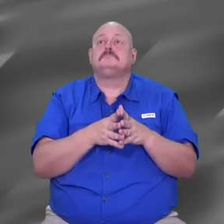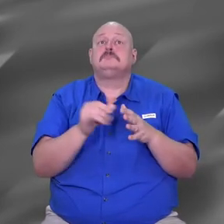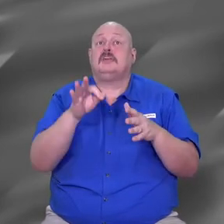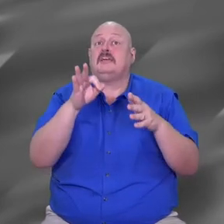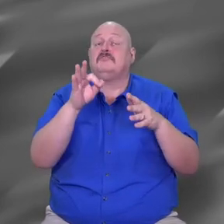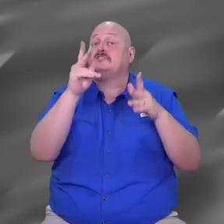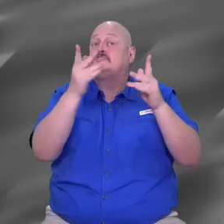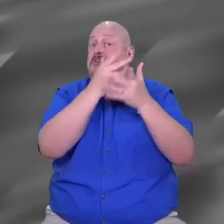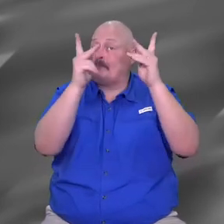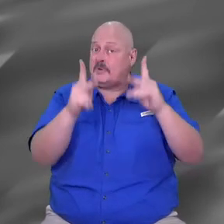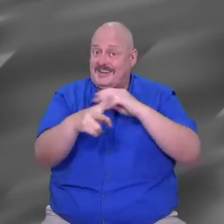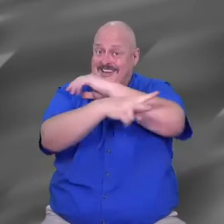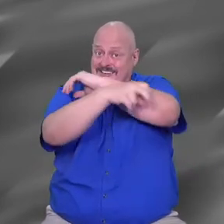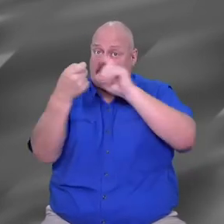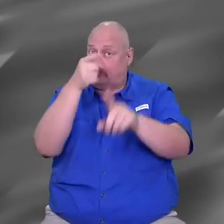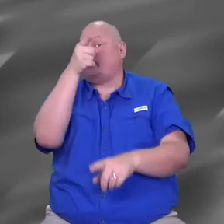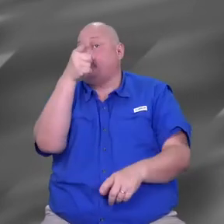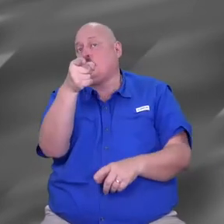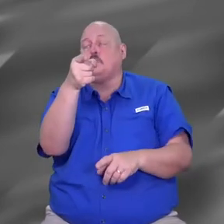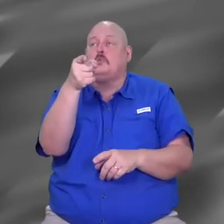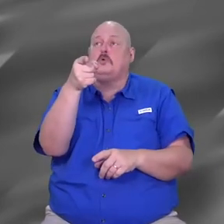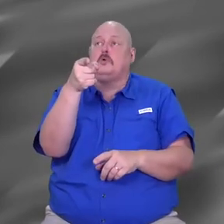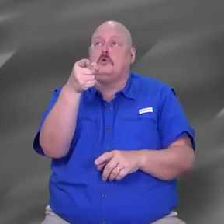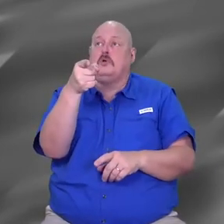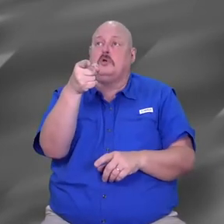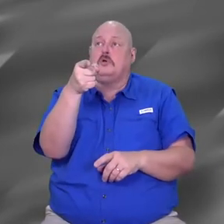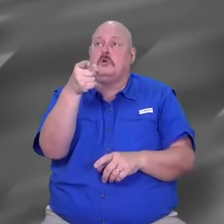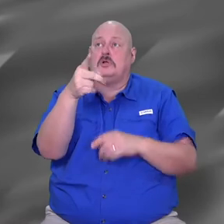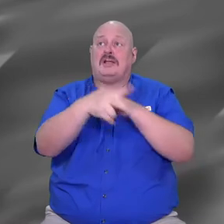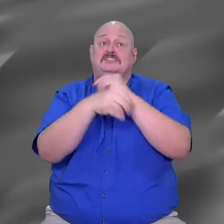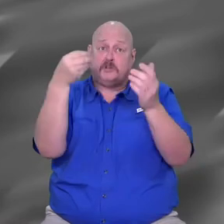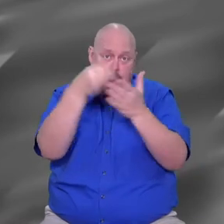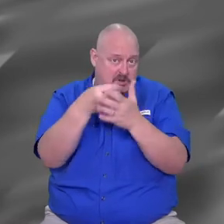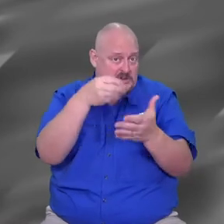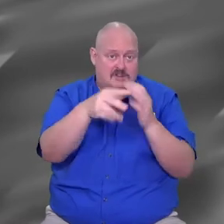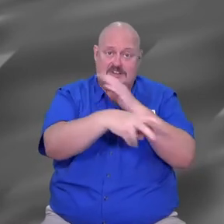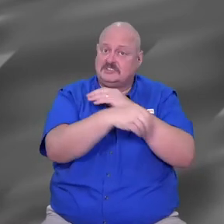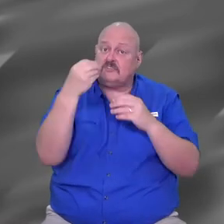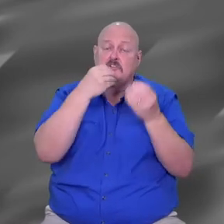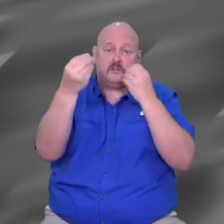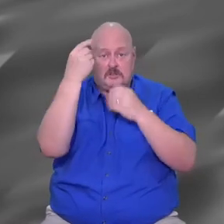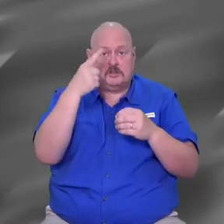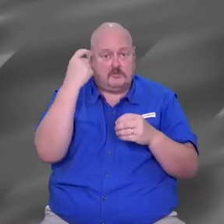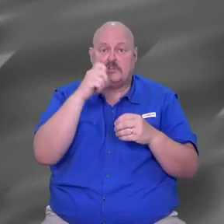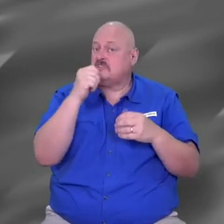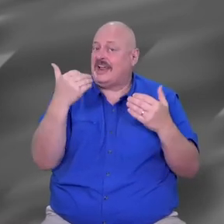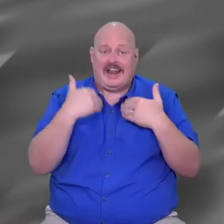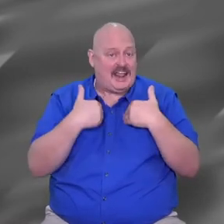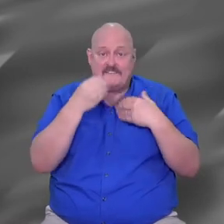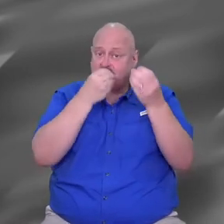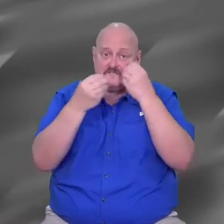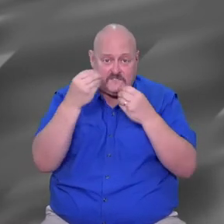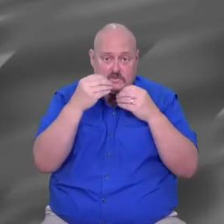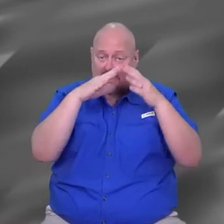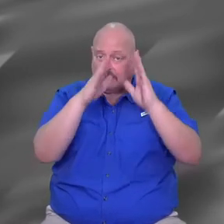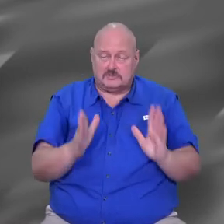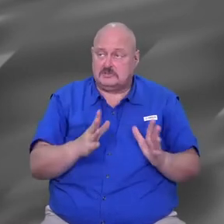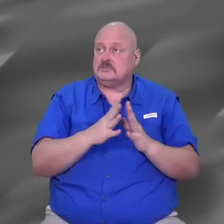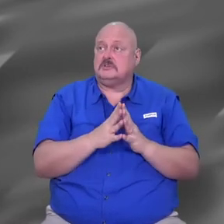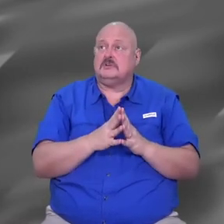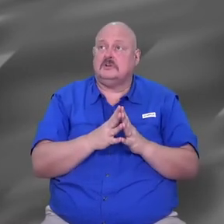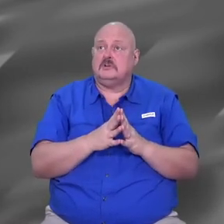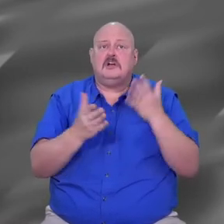somebody steals from you, they steal money or they steal food because they literally did not have food in their house.